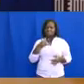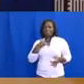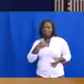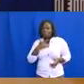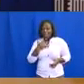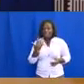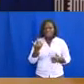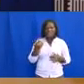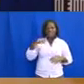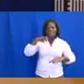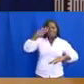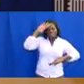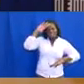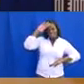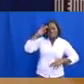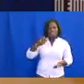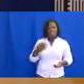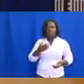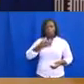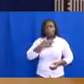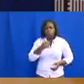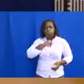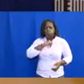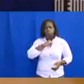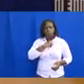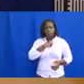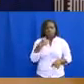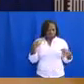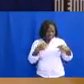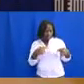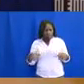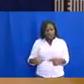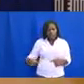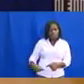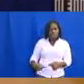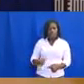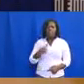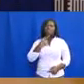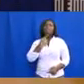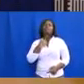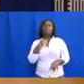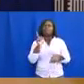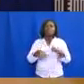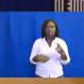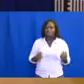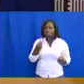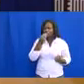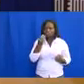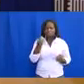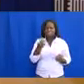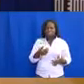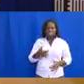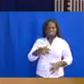such as fever, persistent cough, bodily pains, loss of taste and smell, and